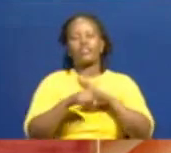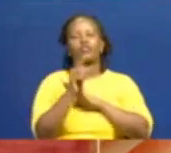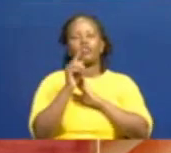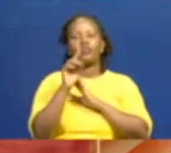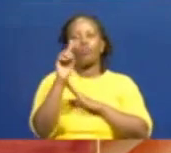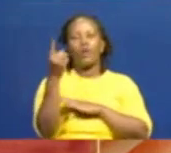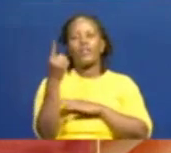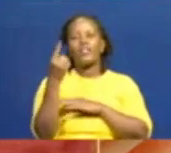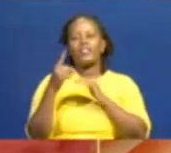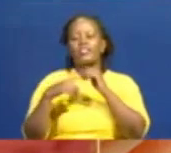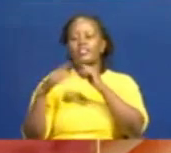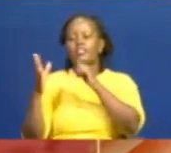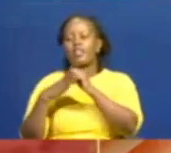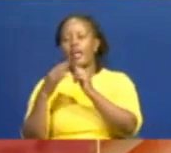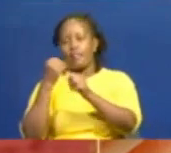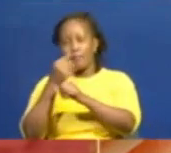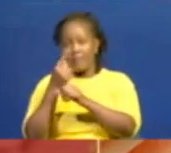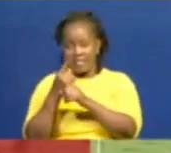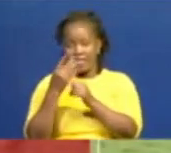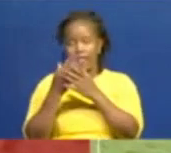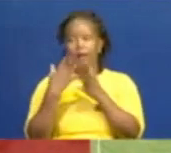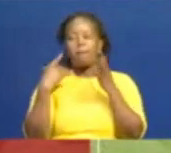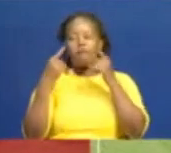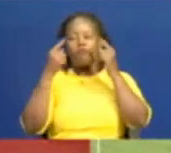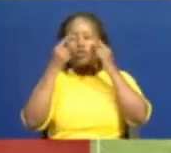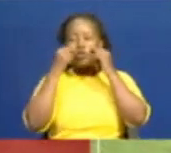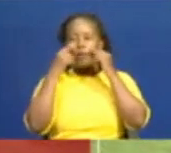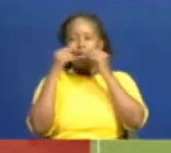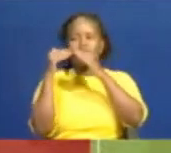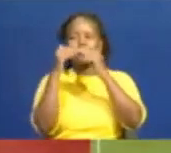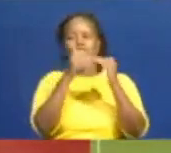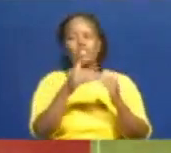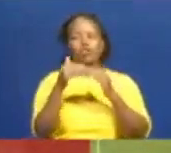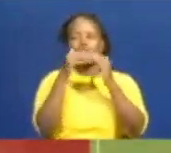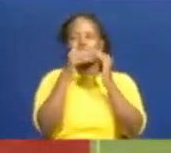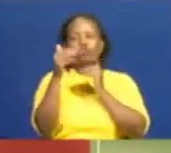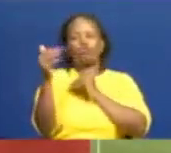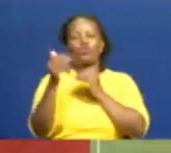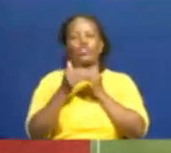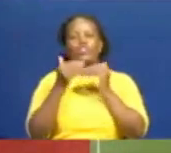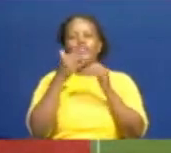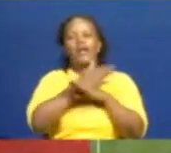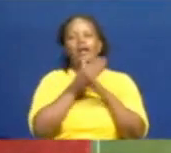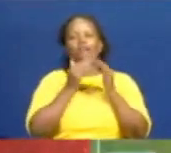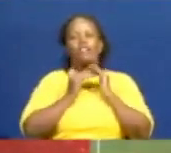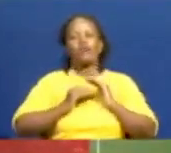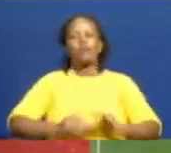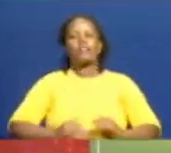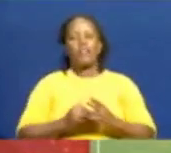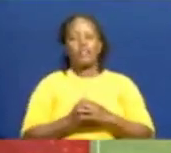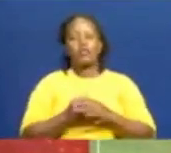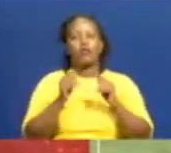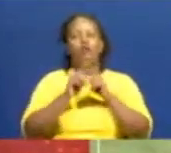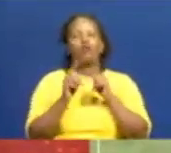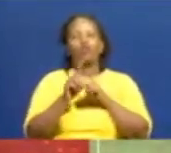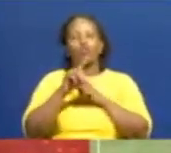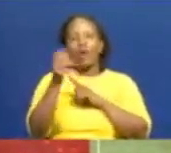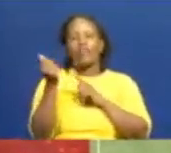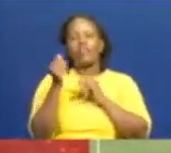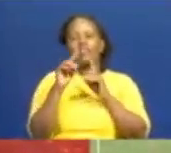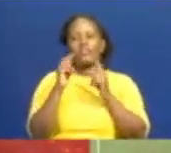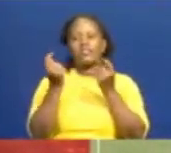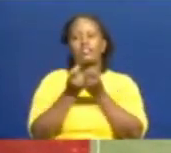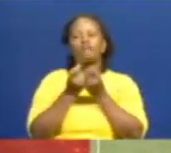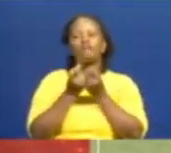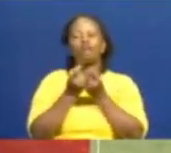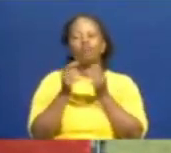69th minute before Sofapaka scored an equaliser shortly before the breather. Meanwhile, league leaders Posta Rangers registered